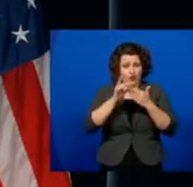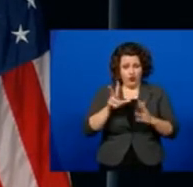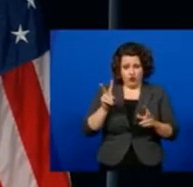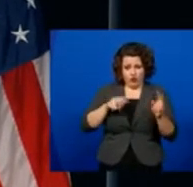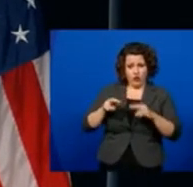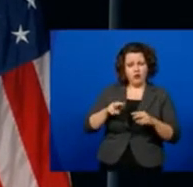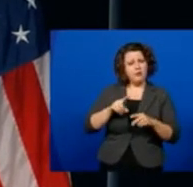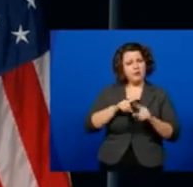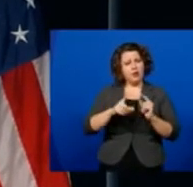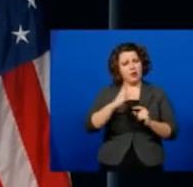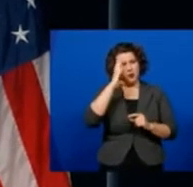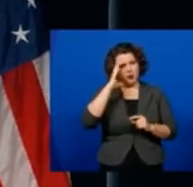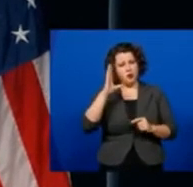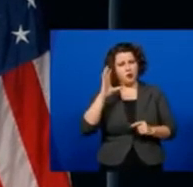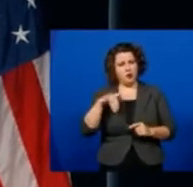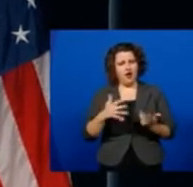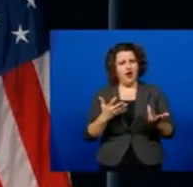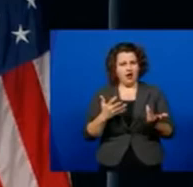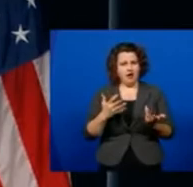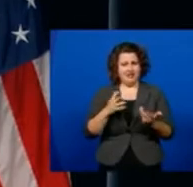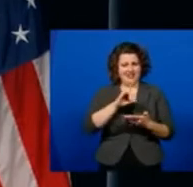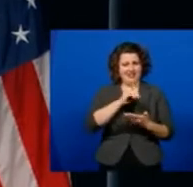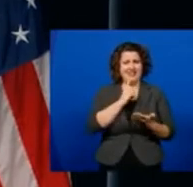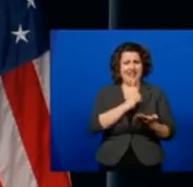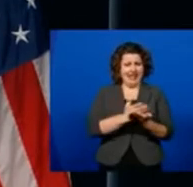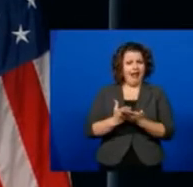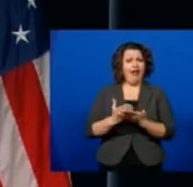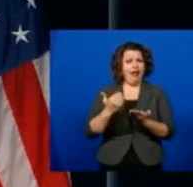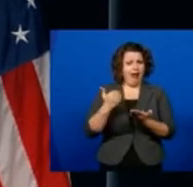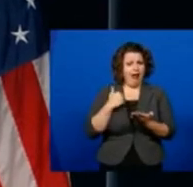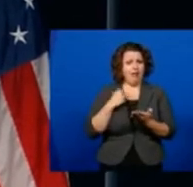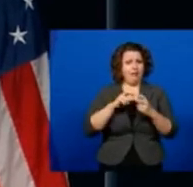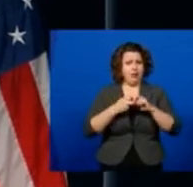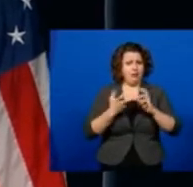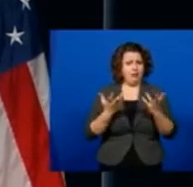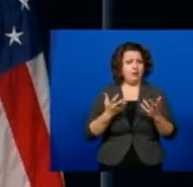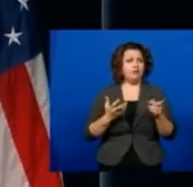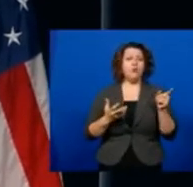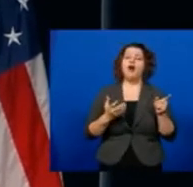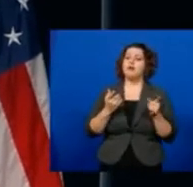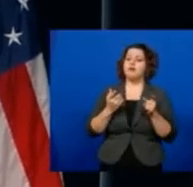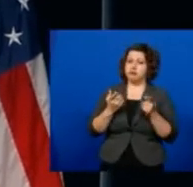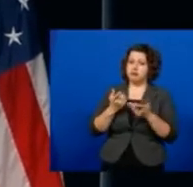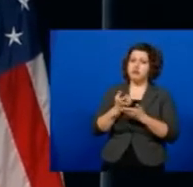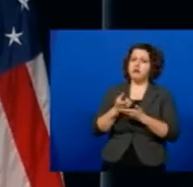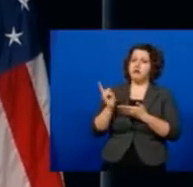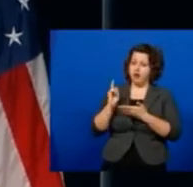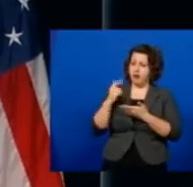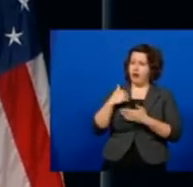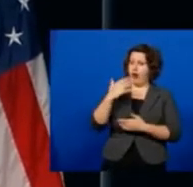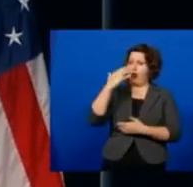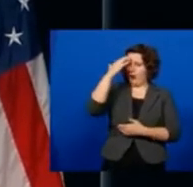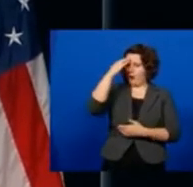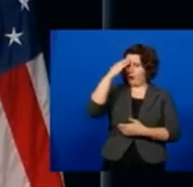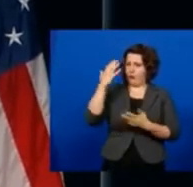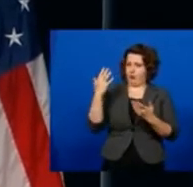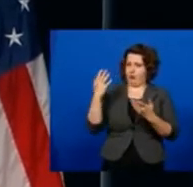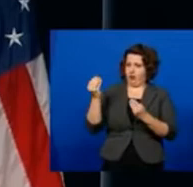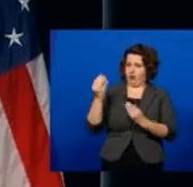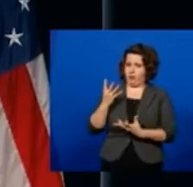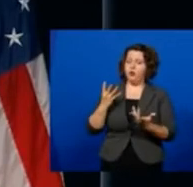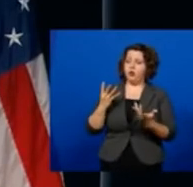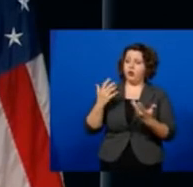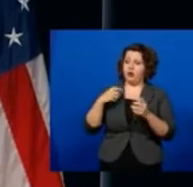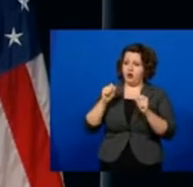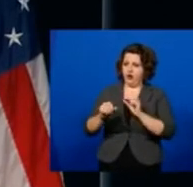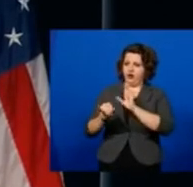you already were aware that there were problems with the data? So I became aware of it last week, and as I said, we were able to identify